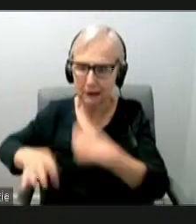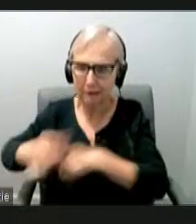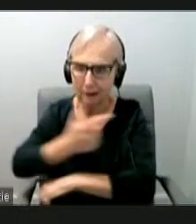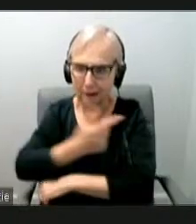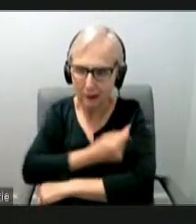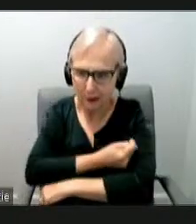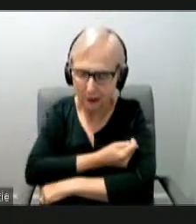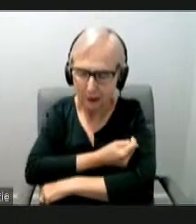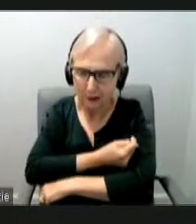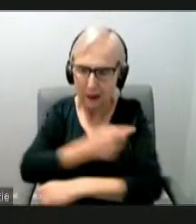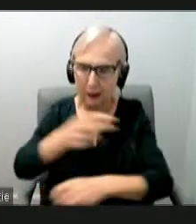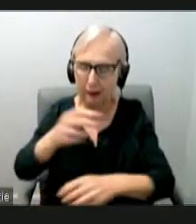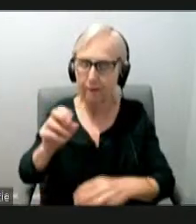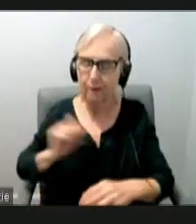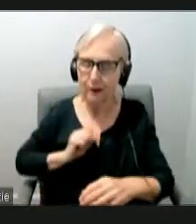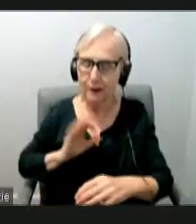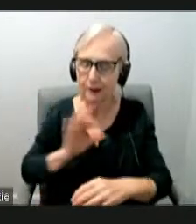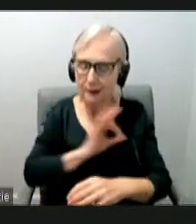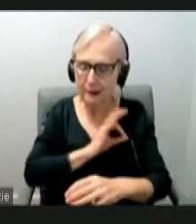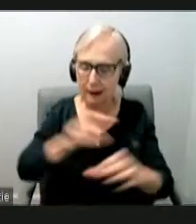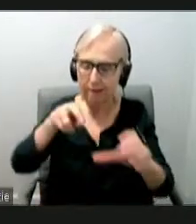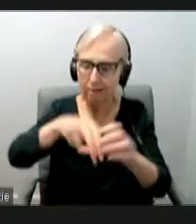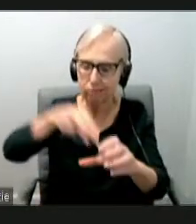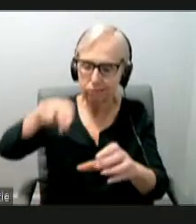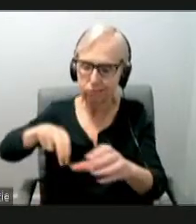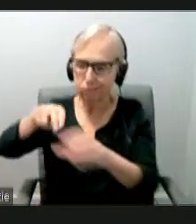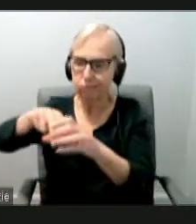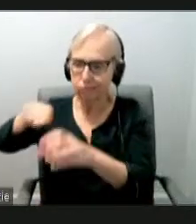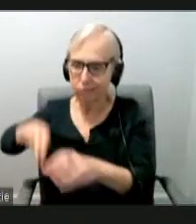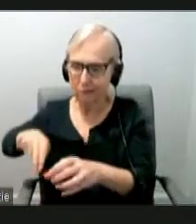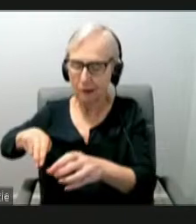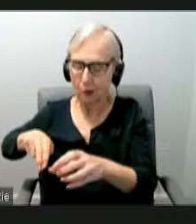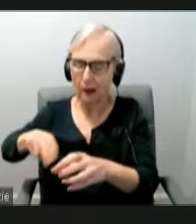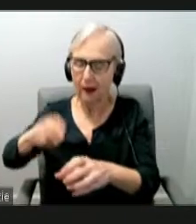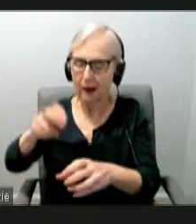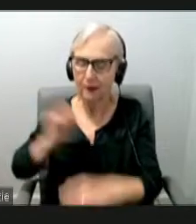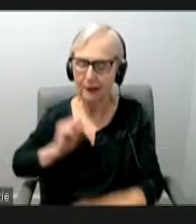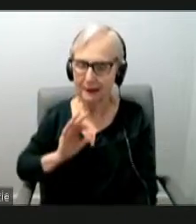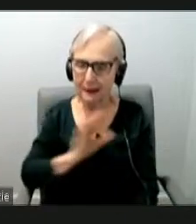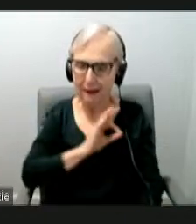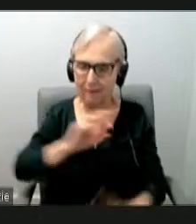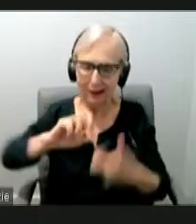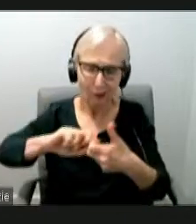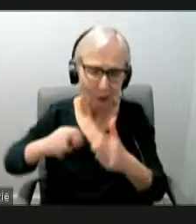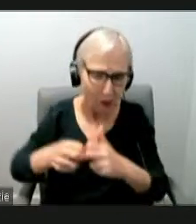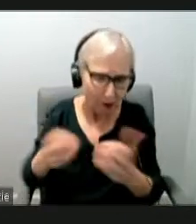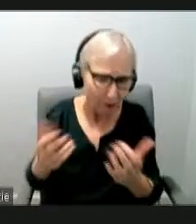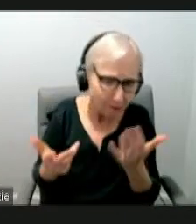rid of a lot of healthcare employees in the next few weeks, we're going to have an even larger staffing problem.